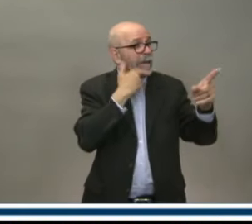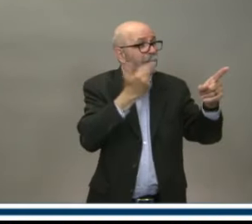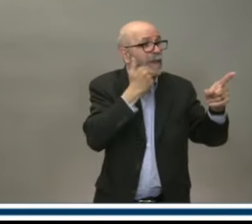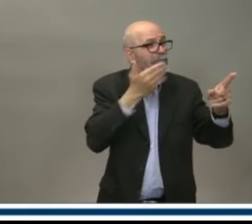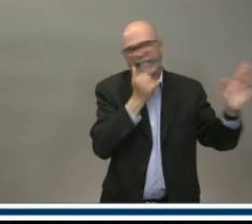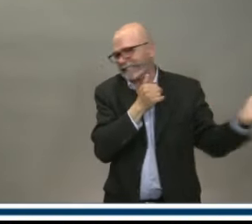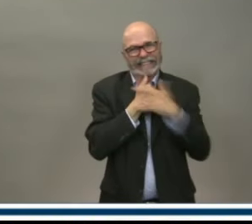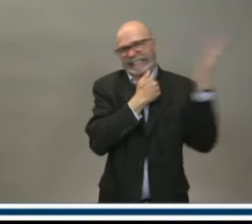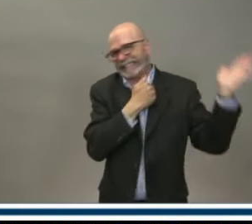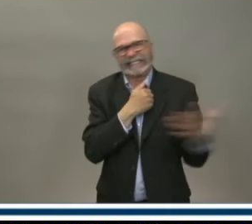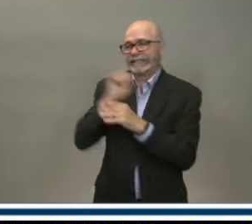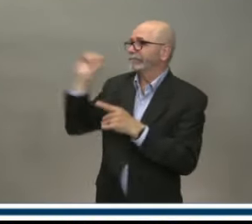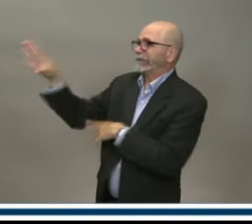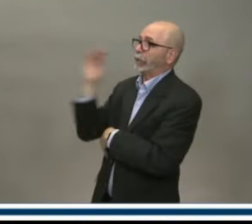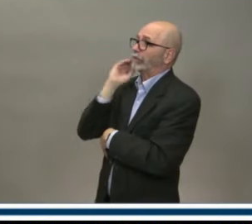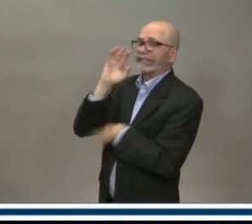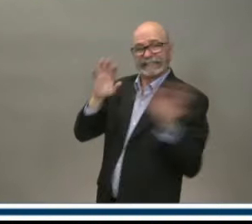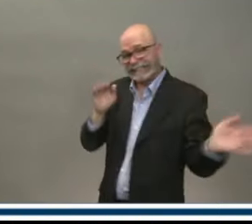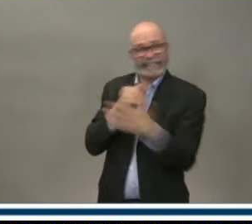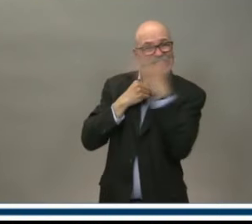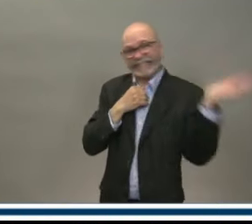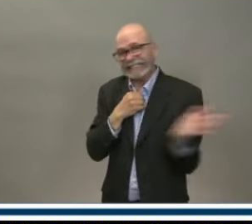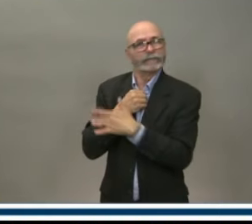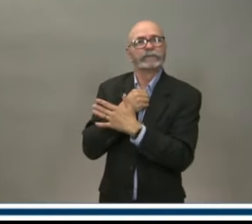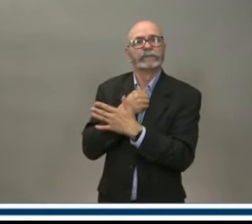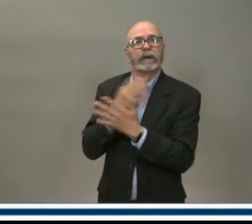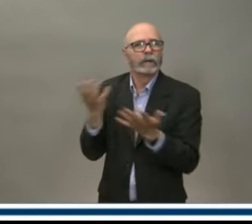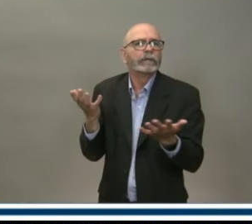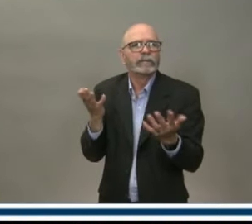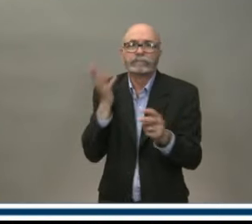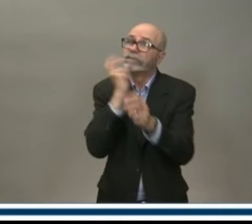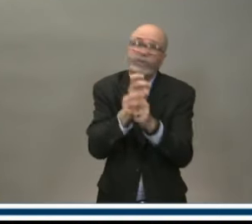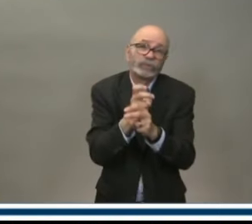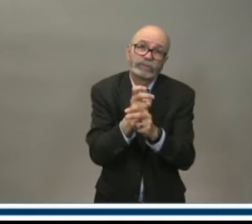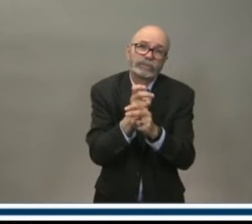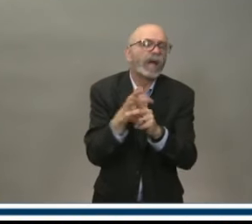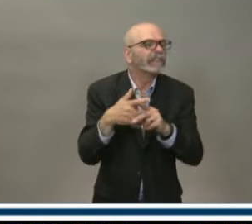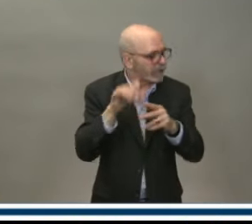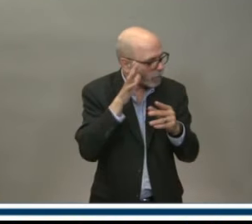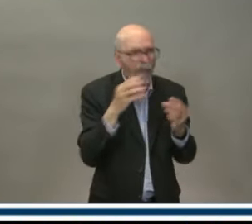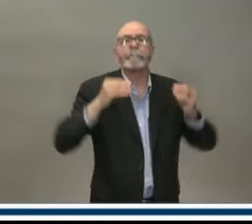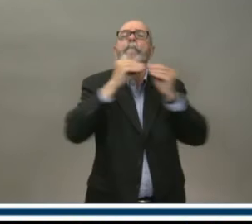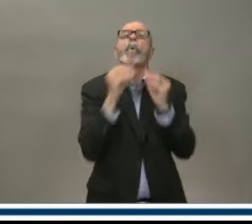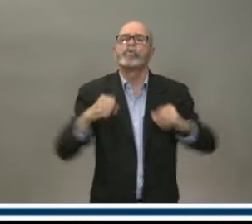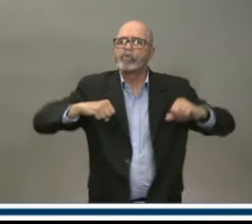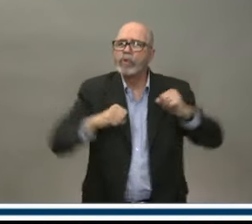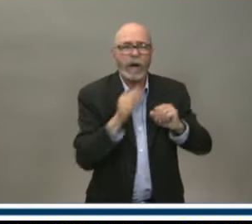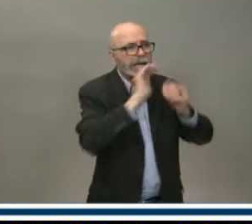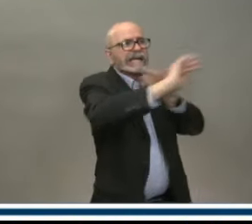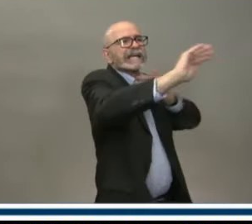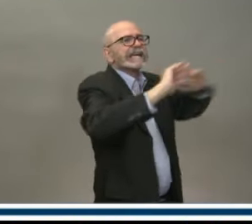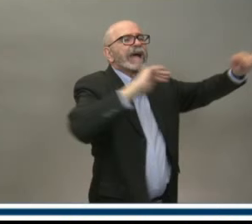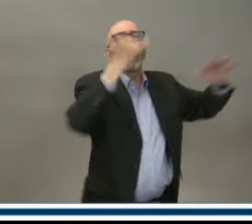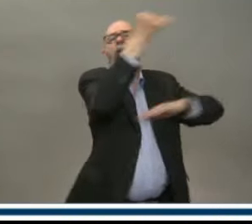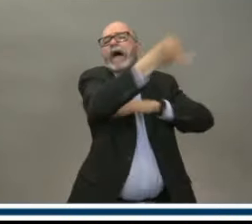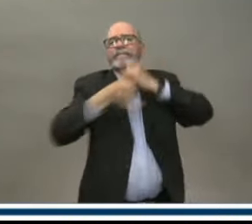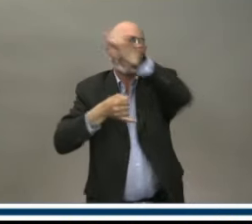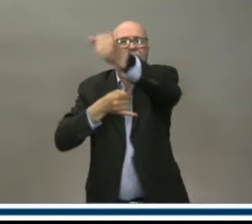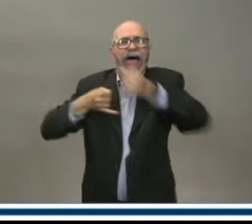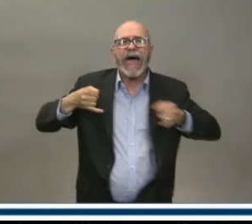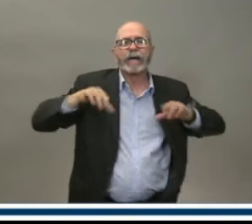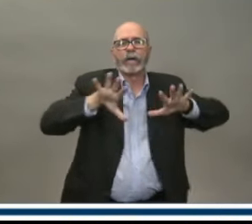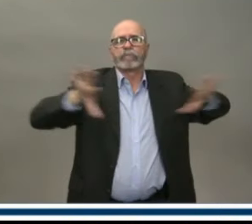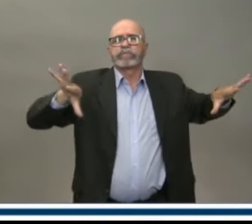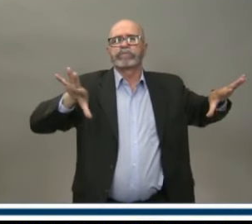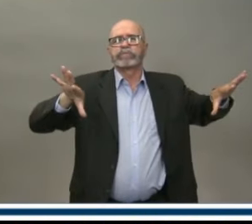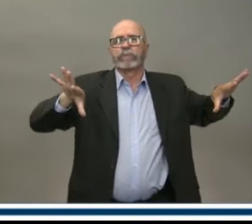and into the hotel environment, we will have more capacity, and in my discussions with